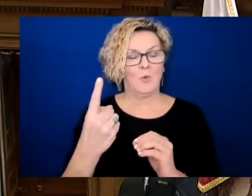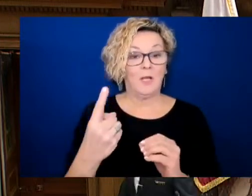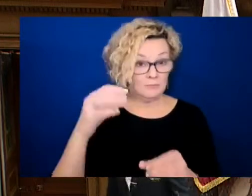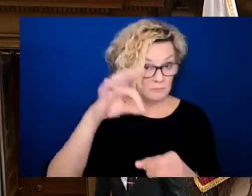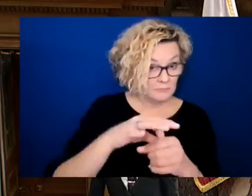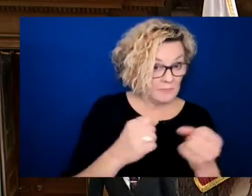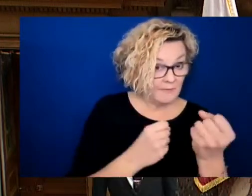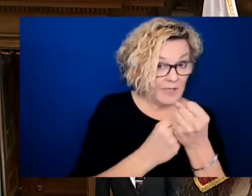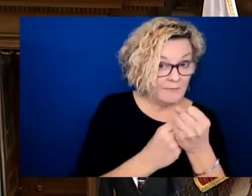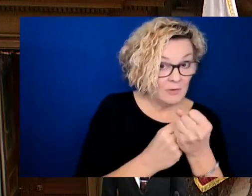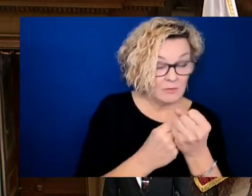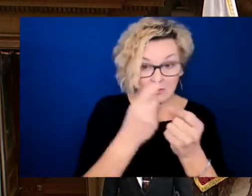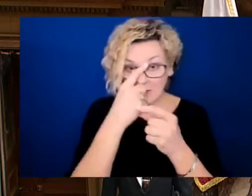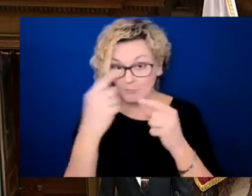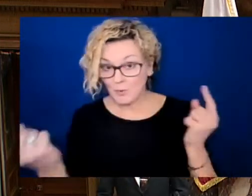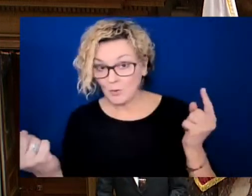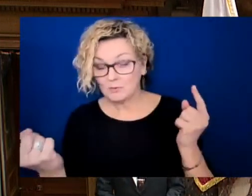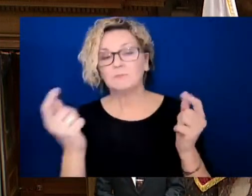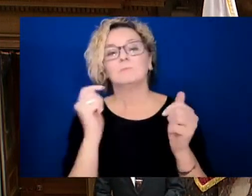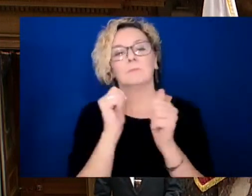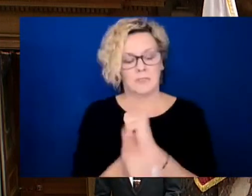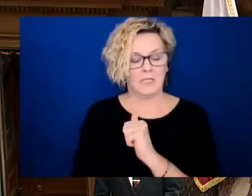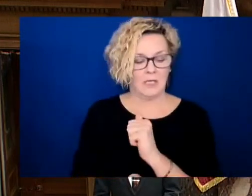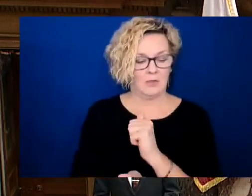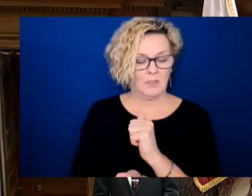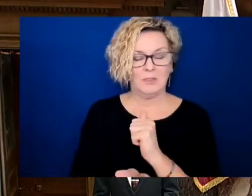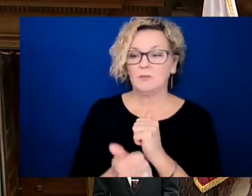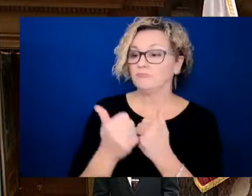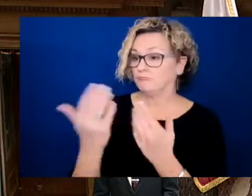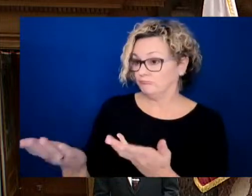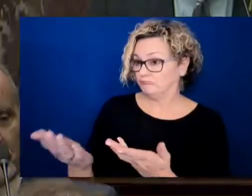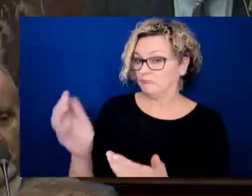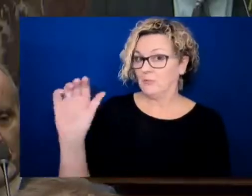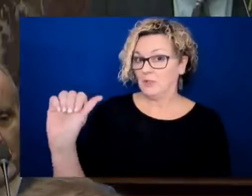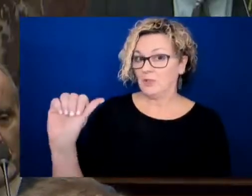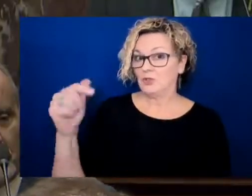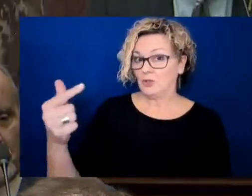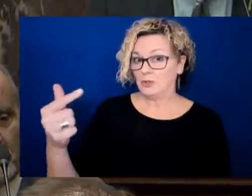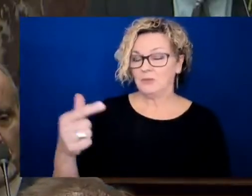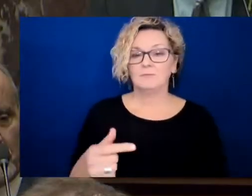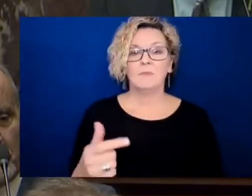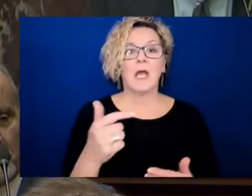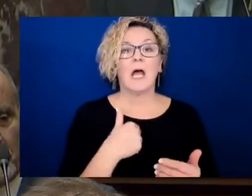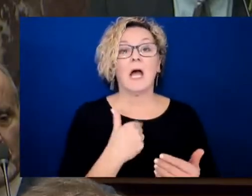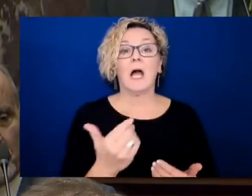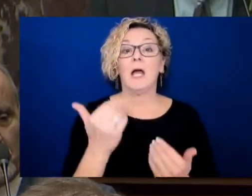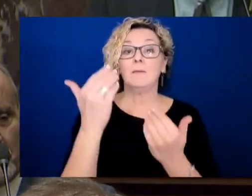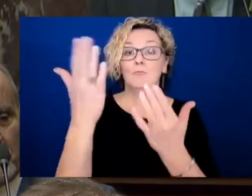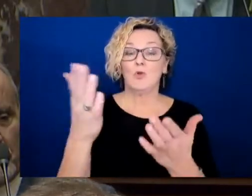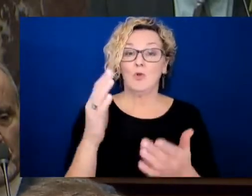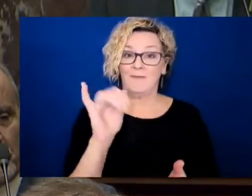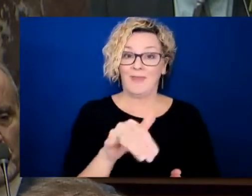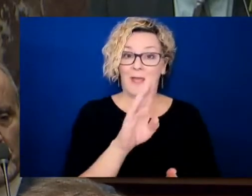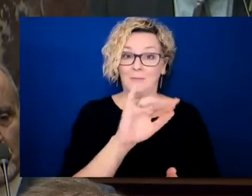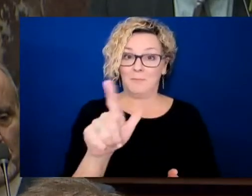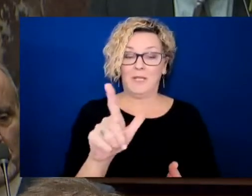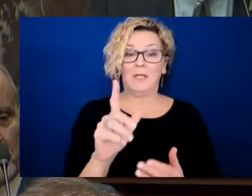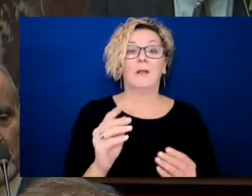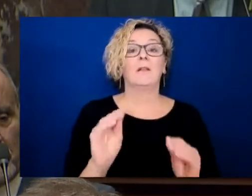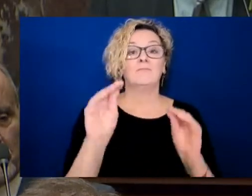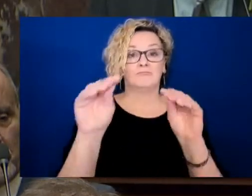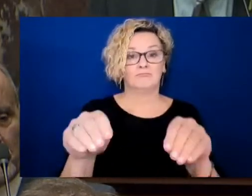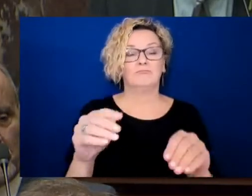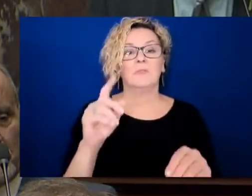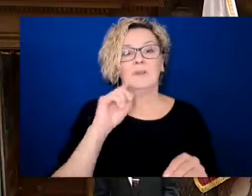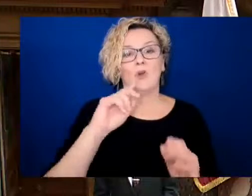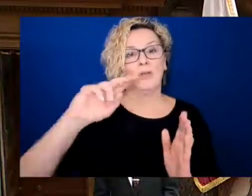Aye. Opposed? Motion carried. Attorney General. I move that the bill be placed on the orders of the day for second reading at the next sitting of the House after